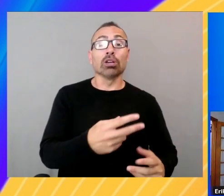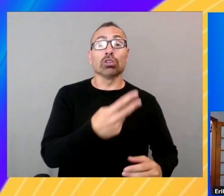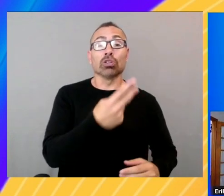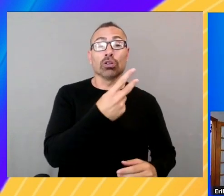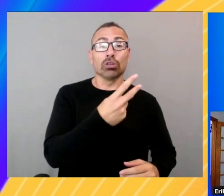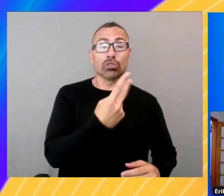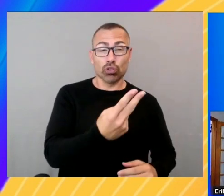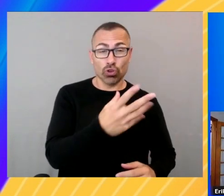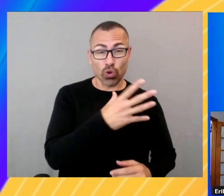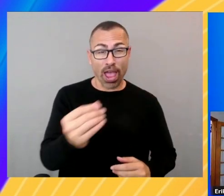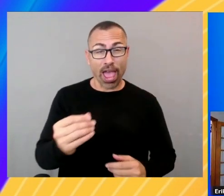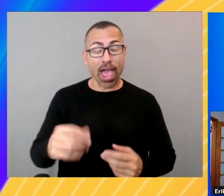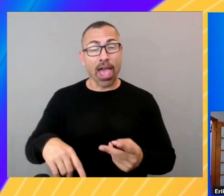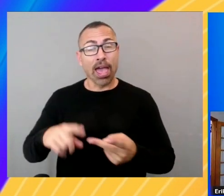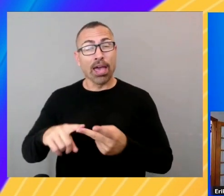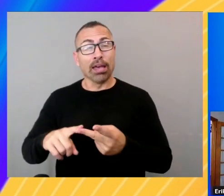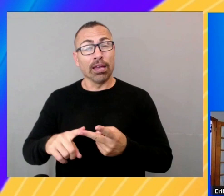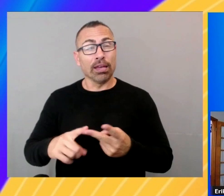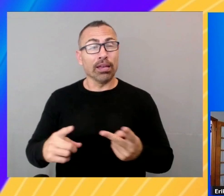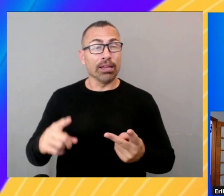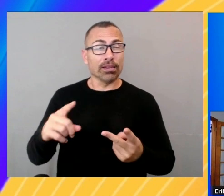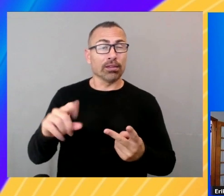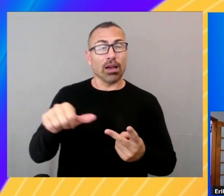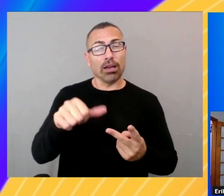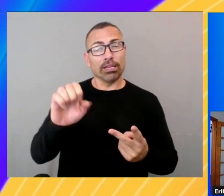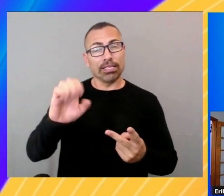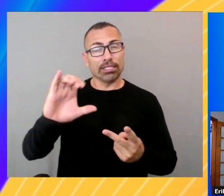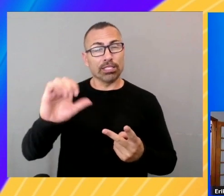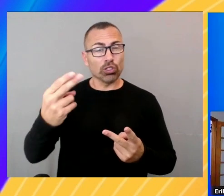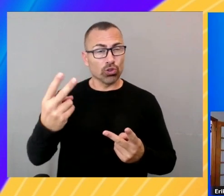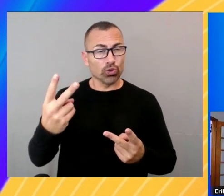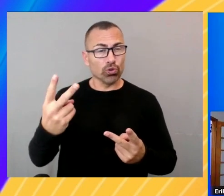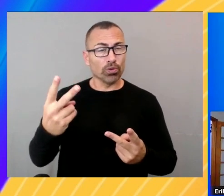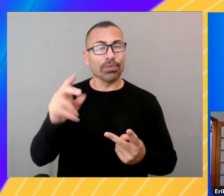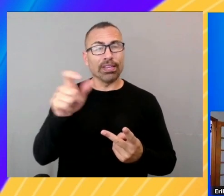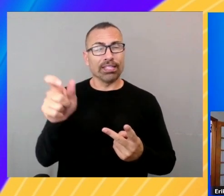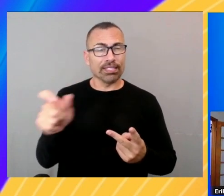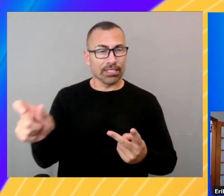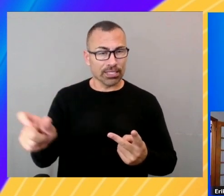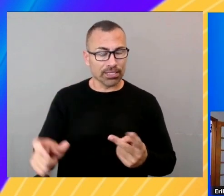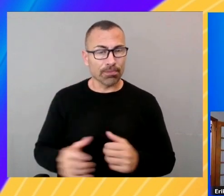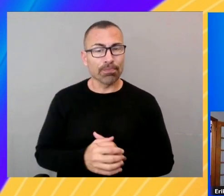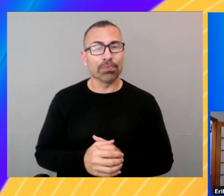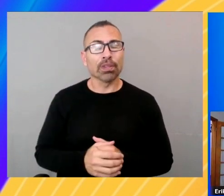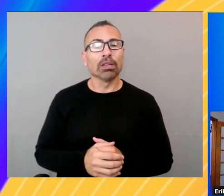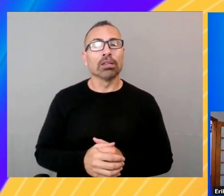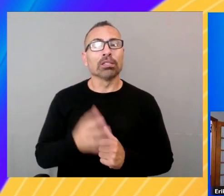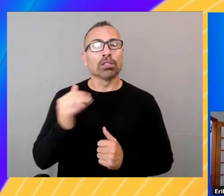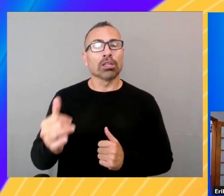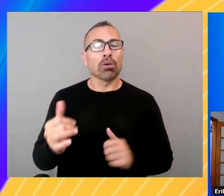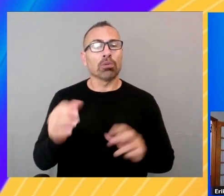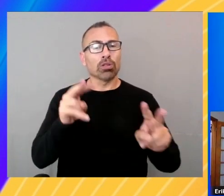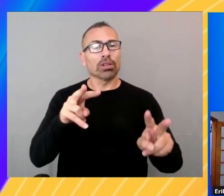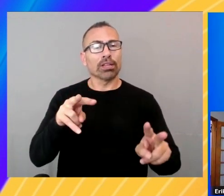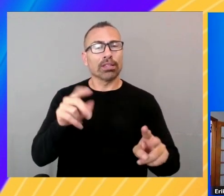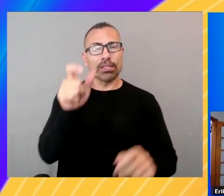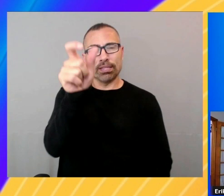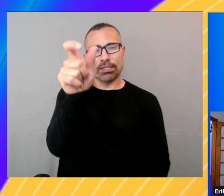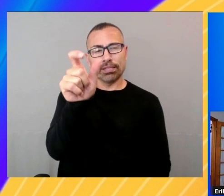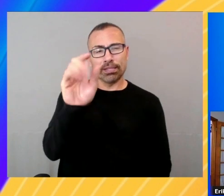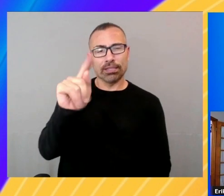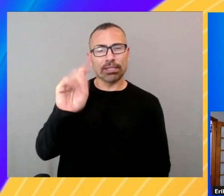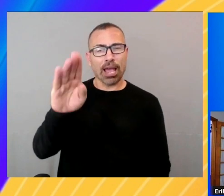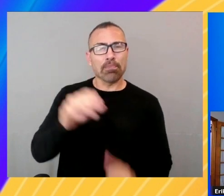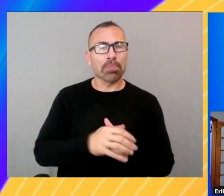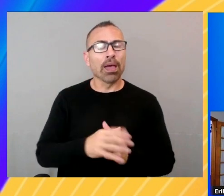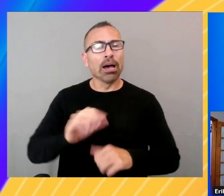at those baselines real quick, let me just flip over to this tab. So in here, my criteria that I'm defining is